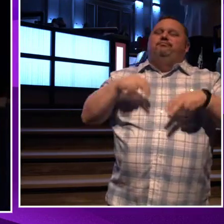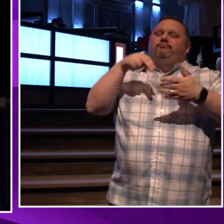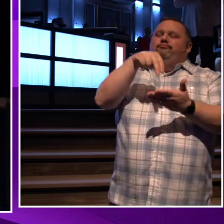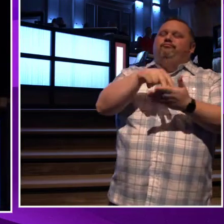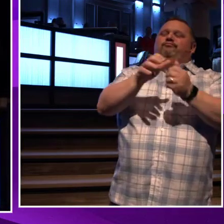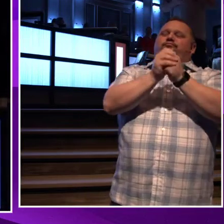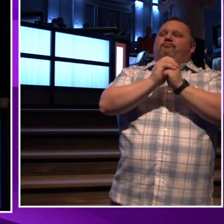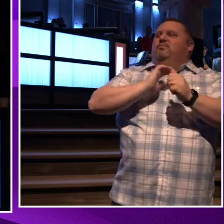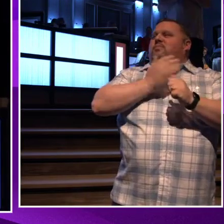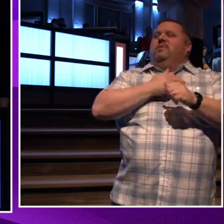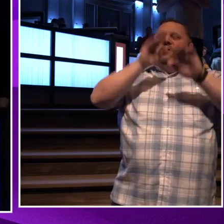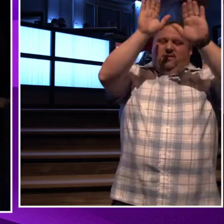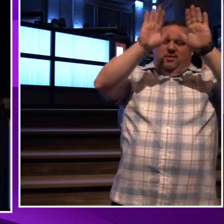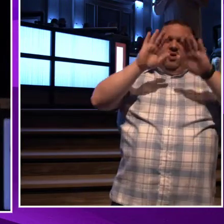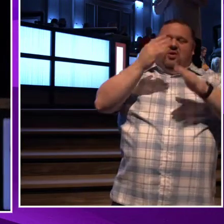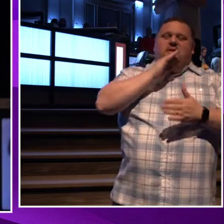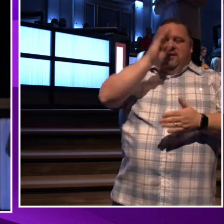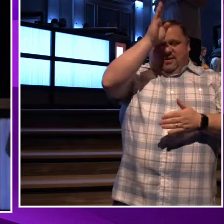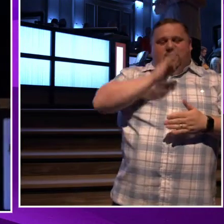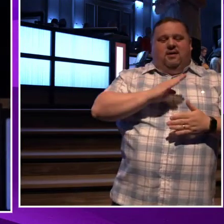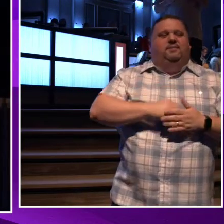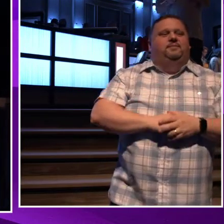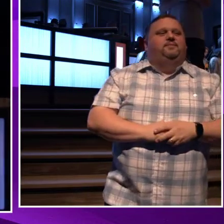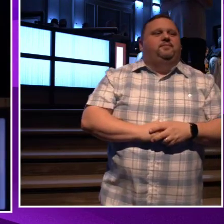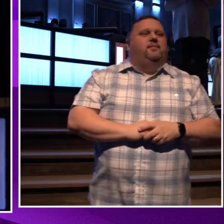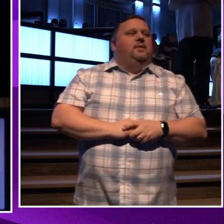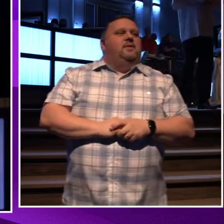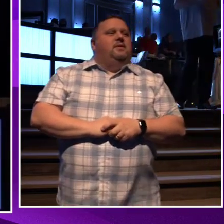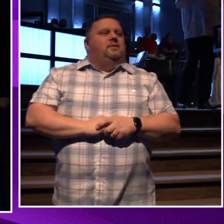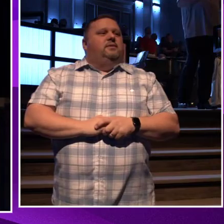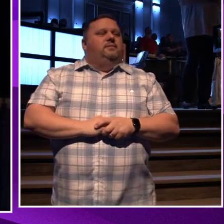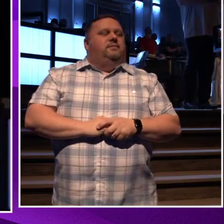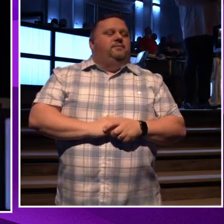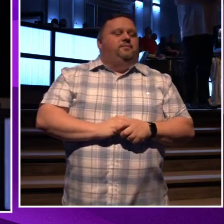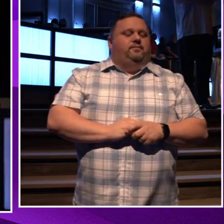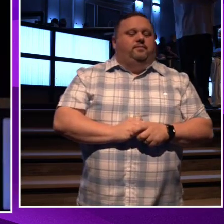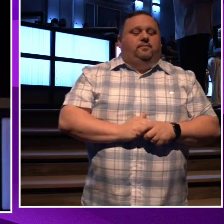He has done great things. Amen.